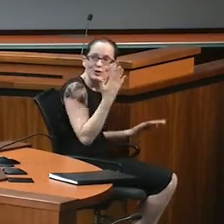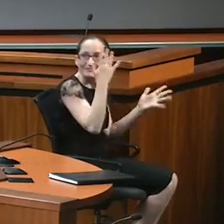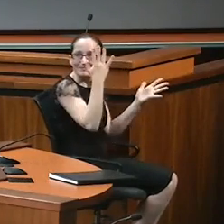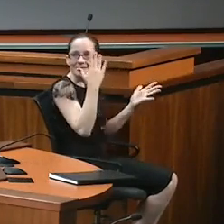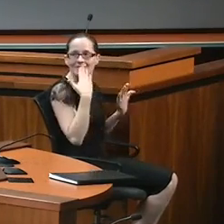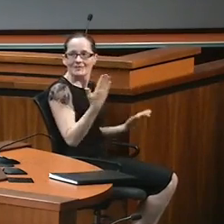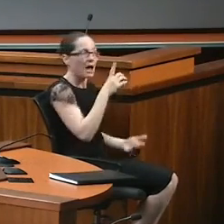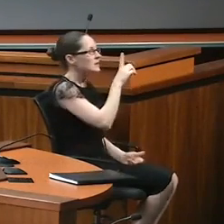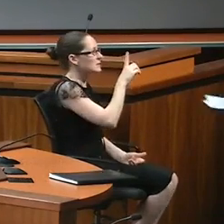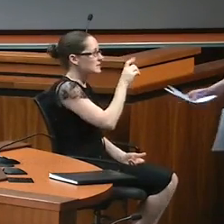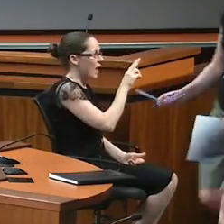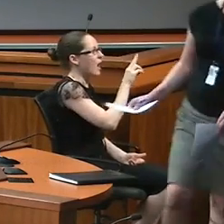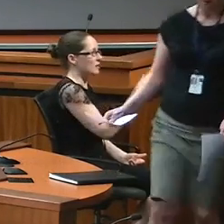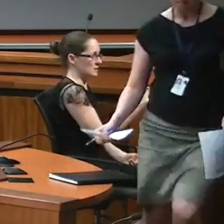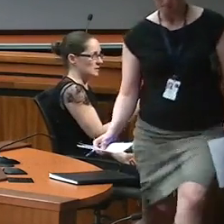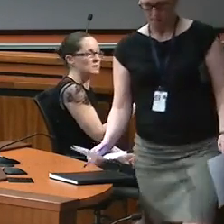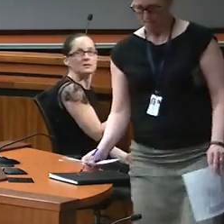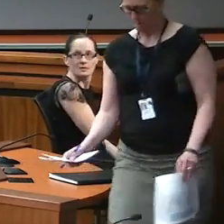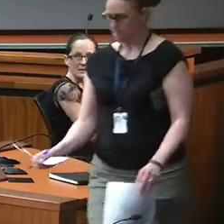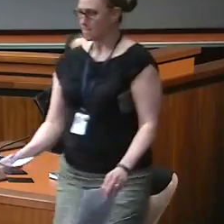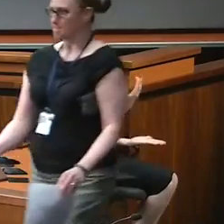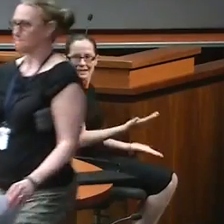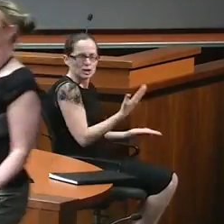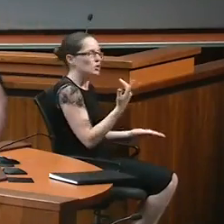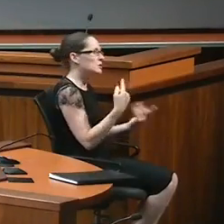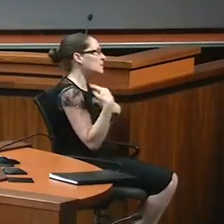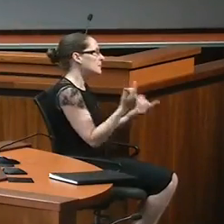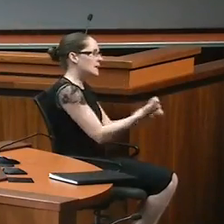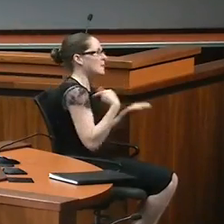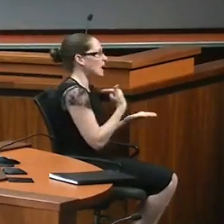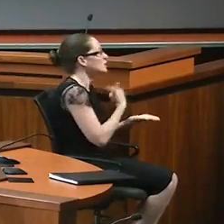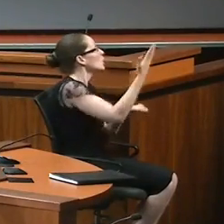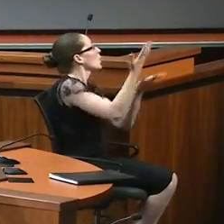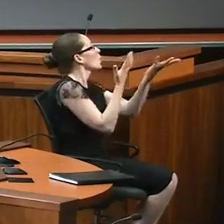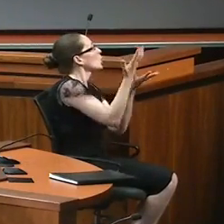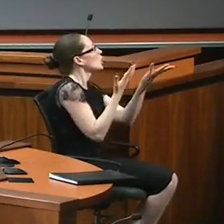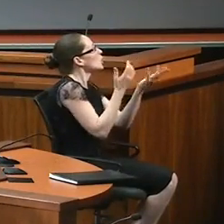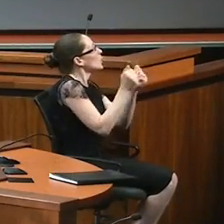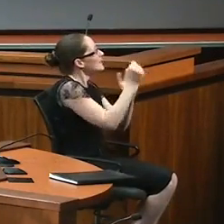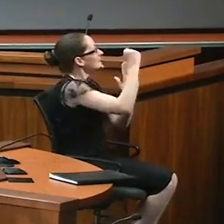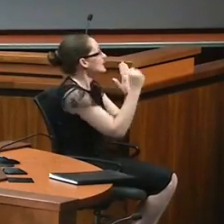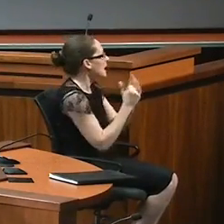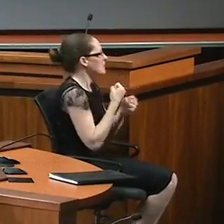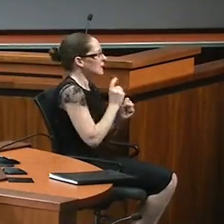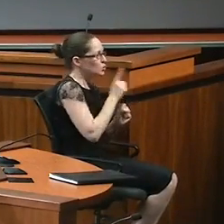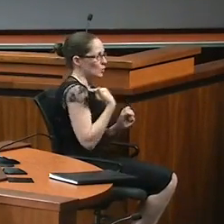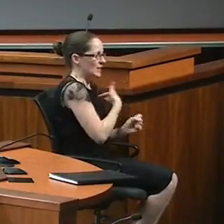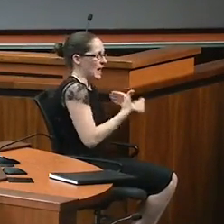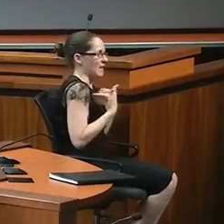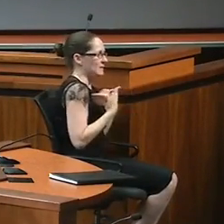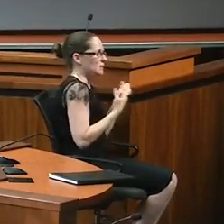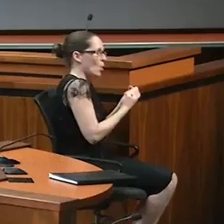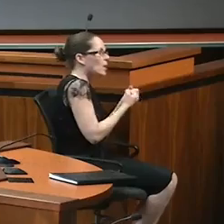Delegate Flanagan has been here from the beginning as well and helping us tremendously, and I know working with the state to make sure that we could get the support we got from the state of Maryland. So with that, though, I'll turn it